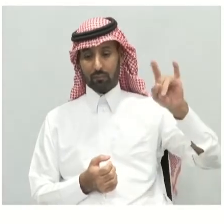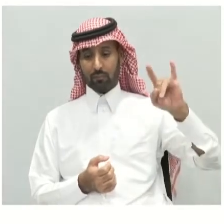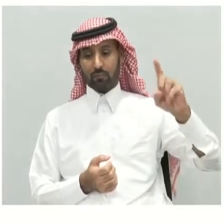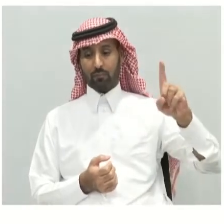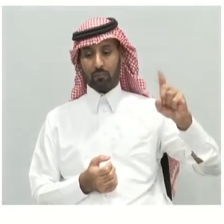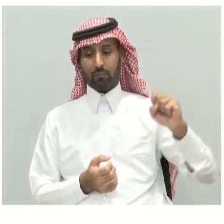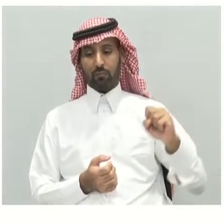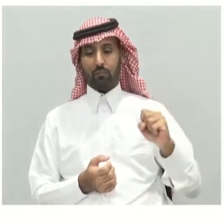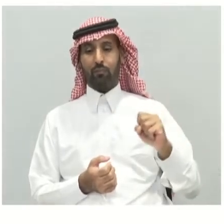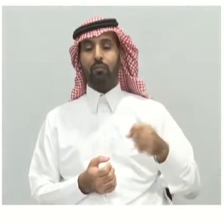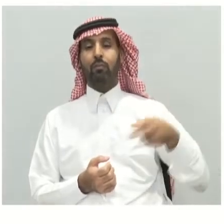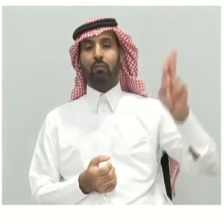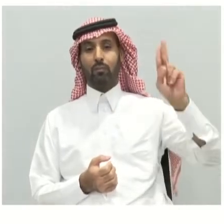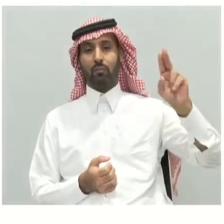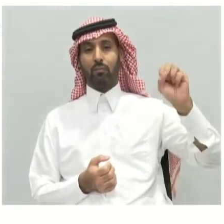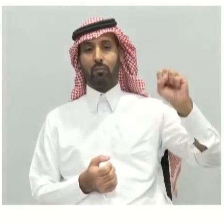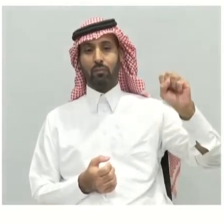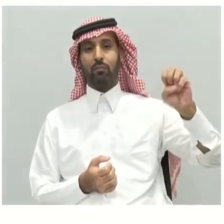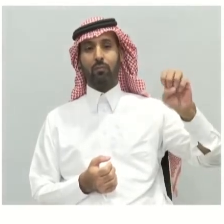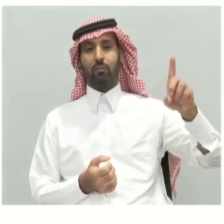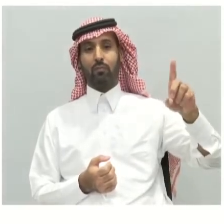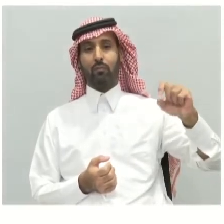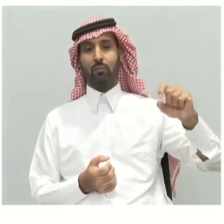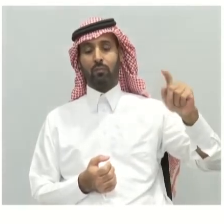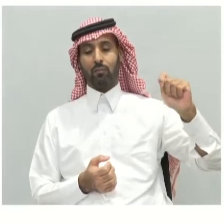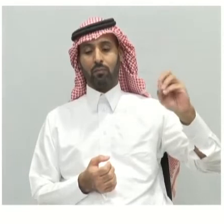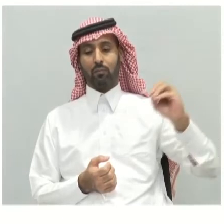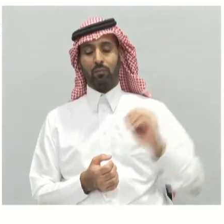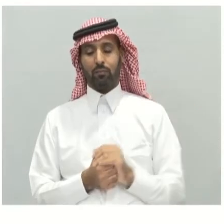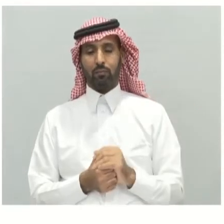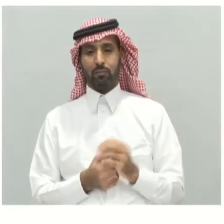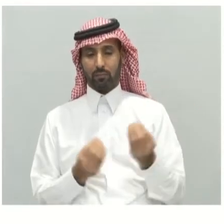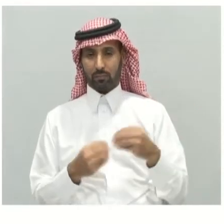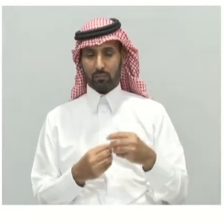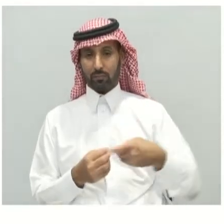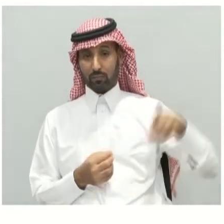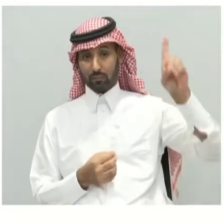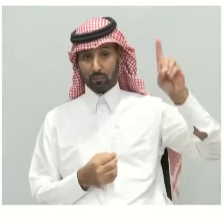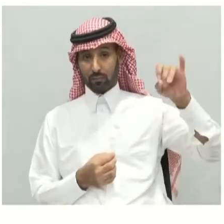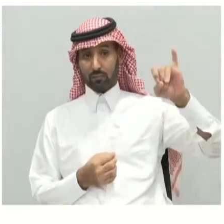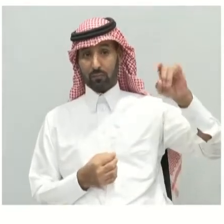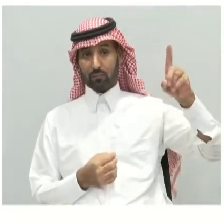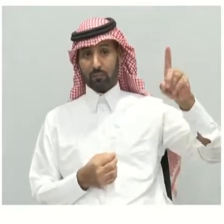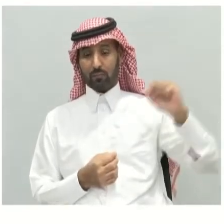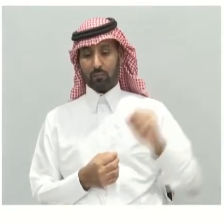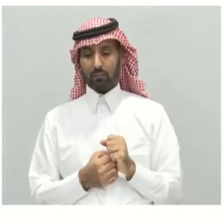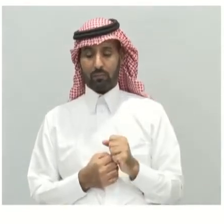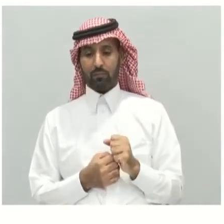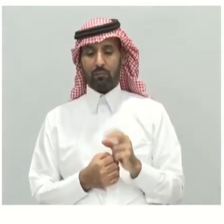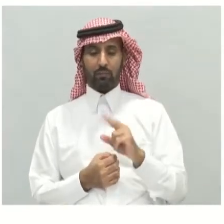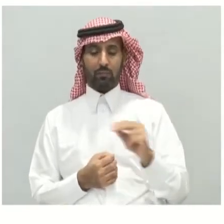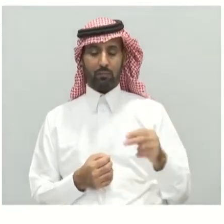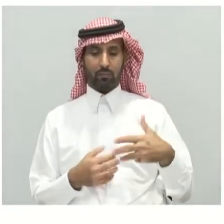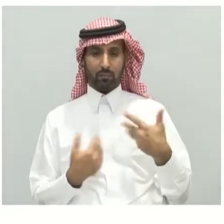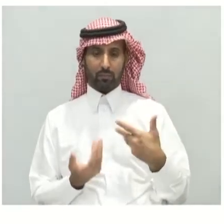notice? Use to. We didn't add the D because we have did here. Did you use to